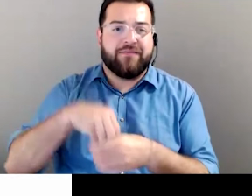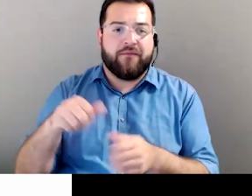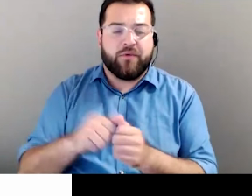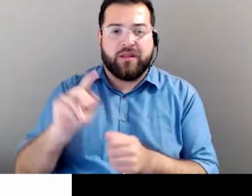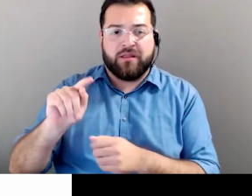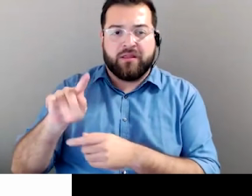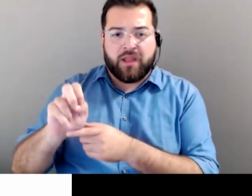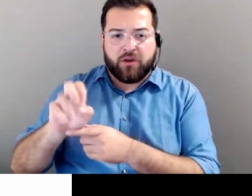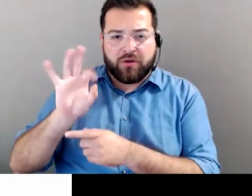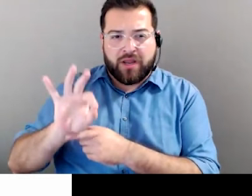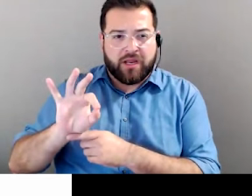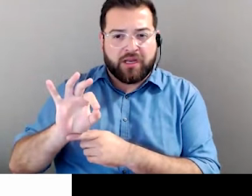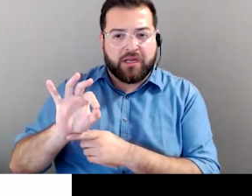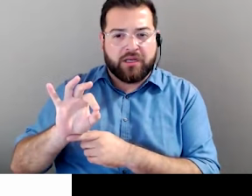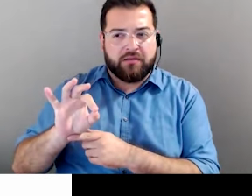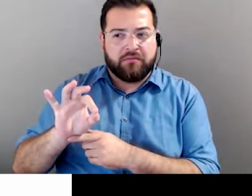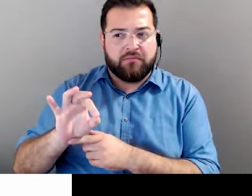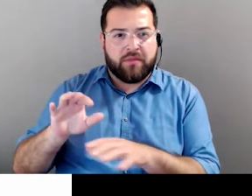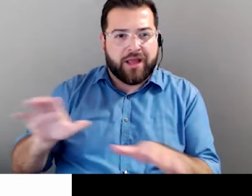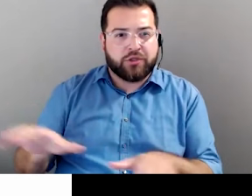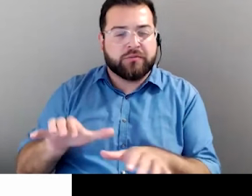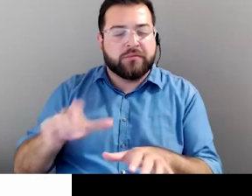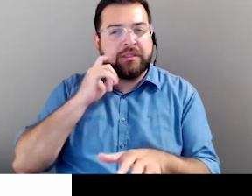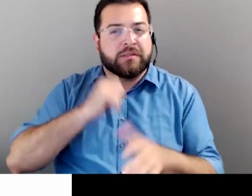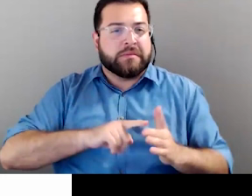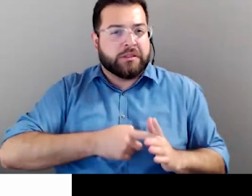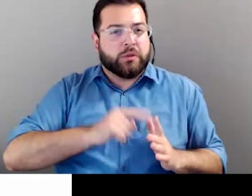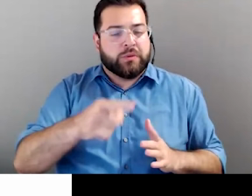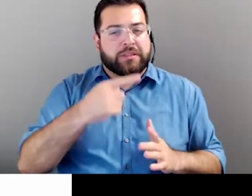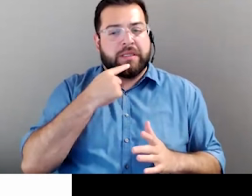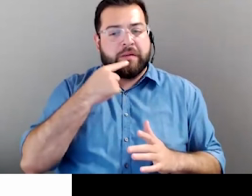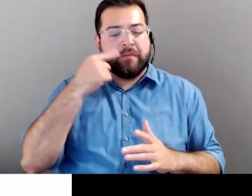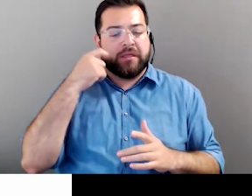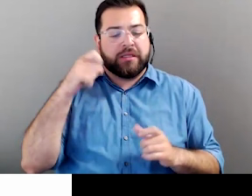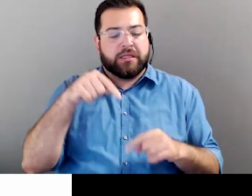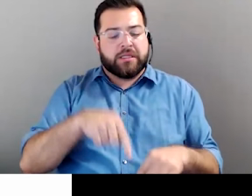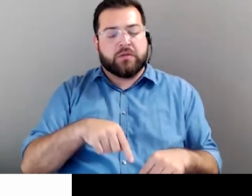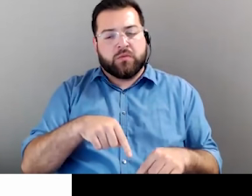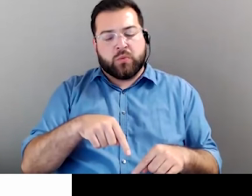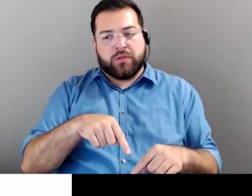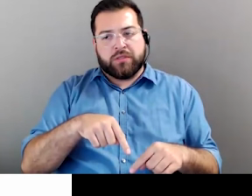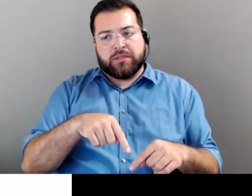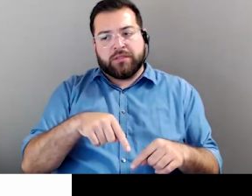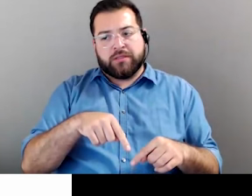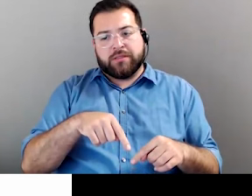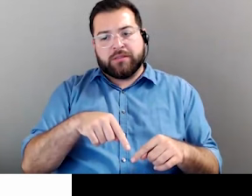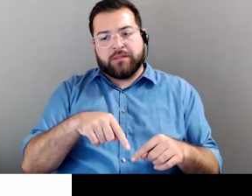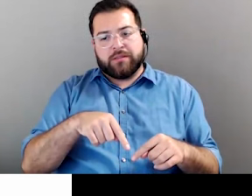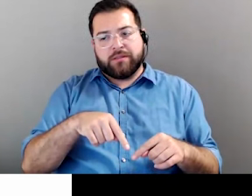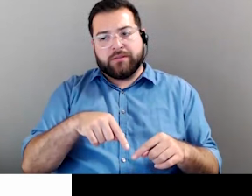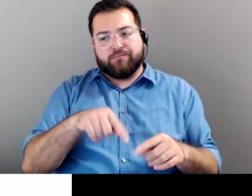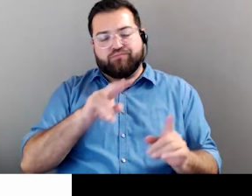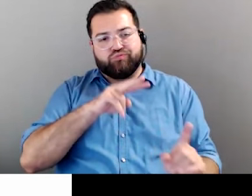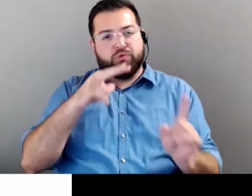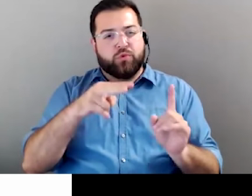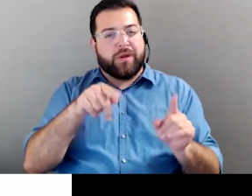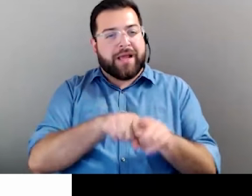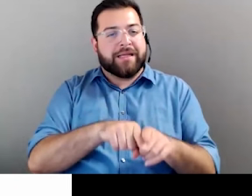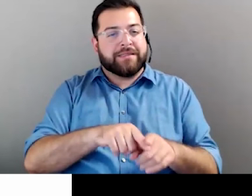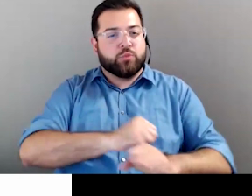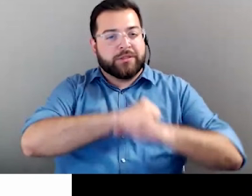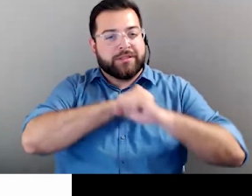actions? Because at the beginning, you said this was originally considered a woman's protection for women,